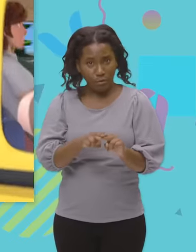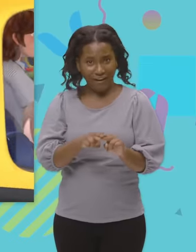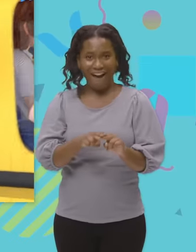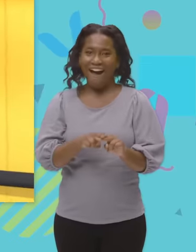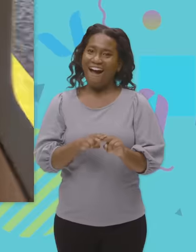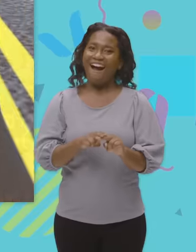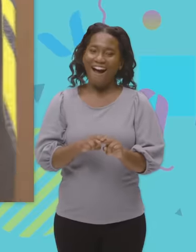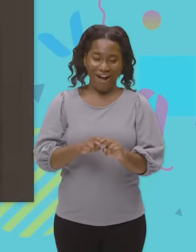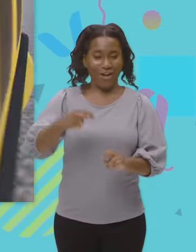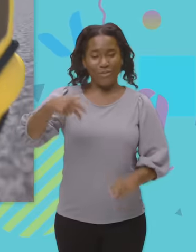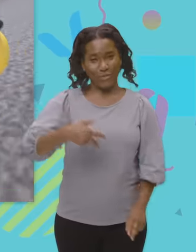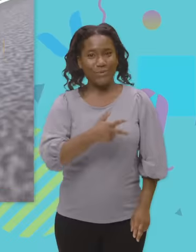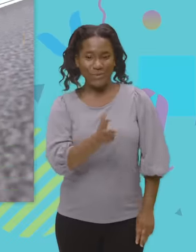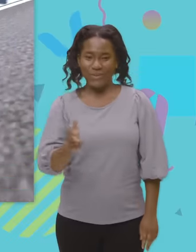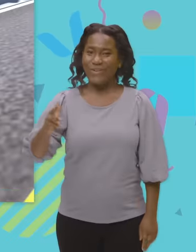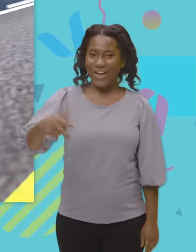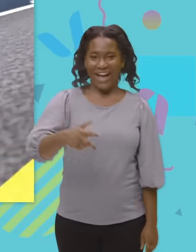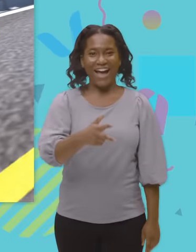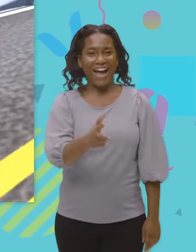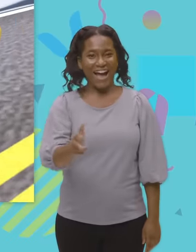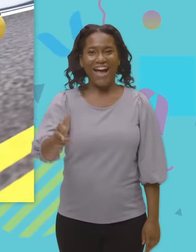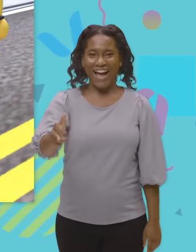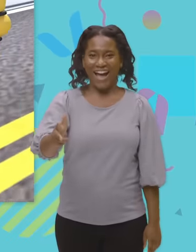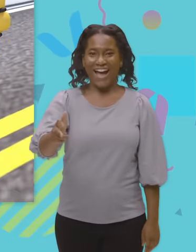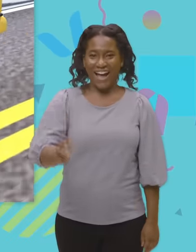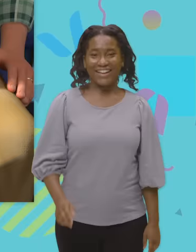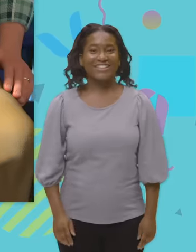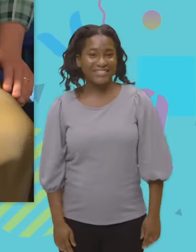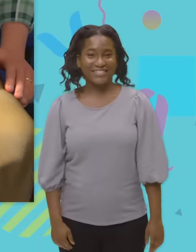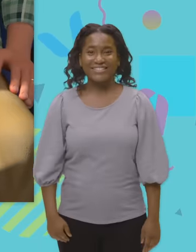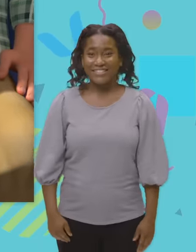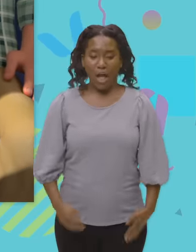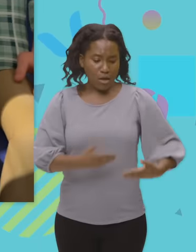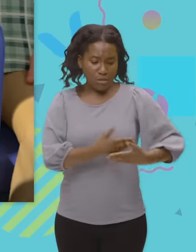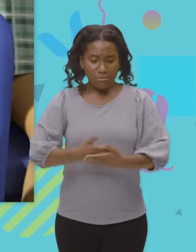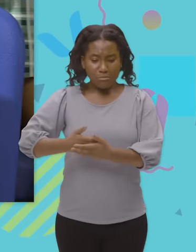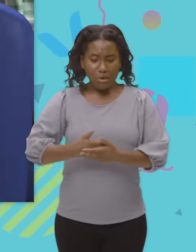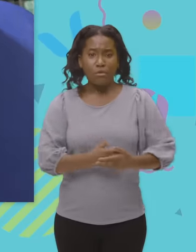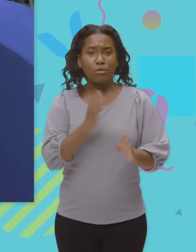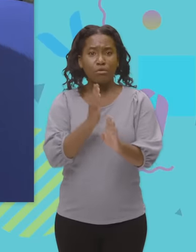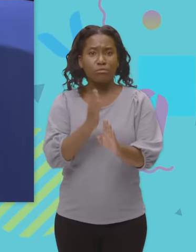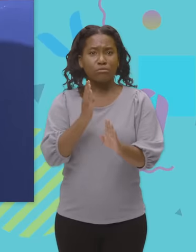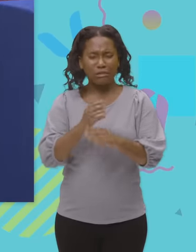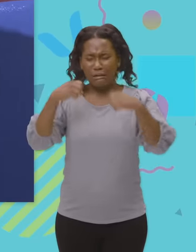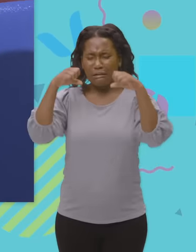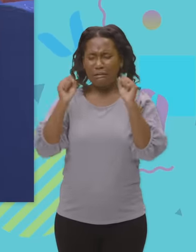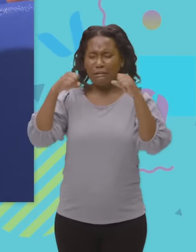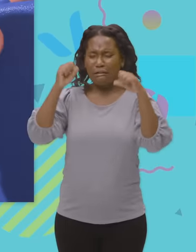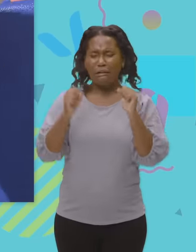and down, all through the town. The babies on the bus go